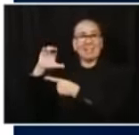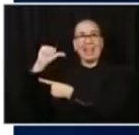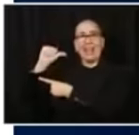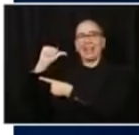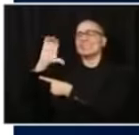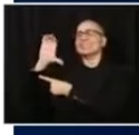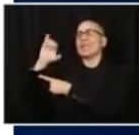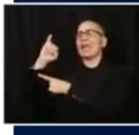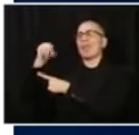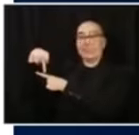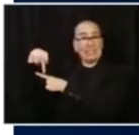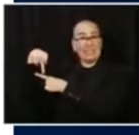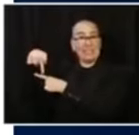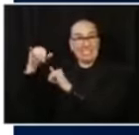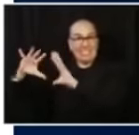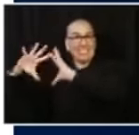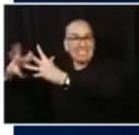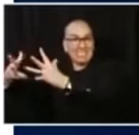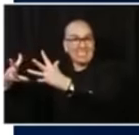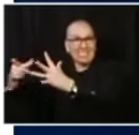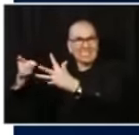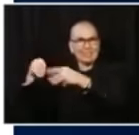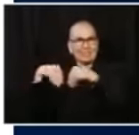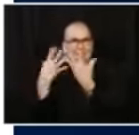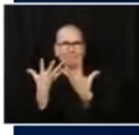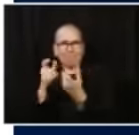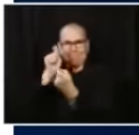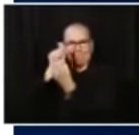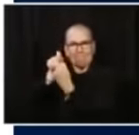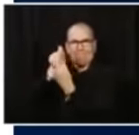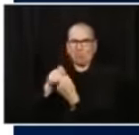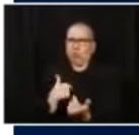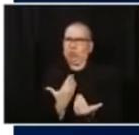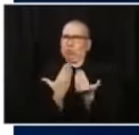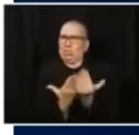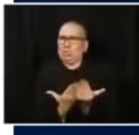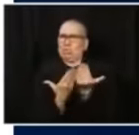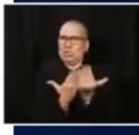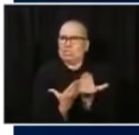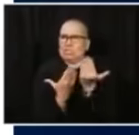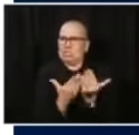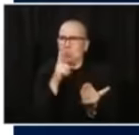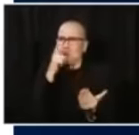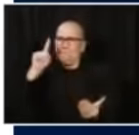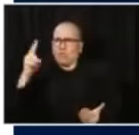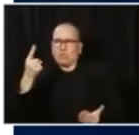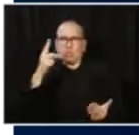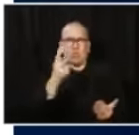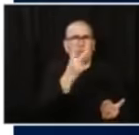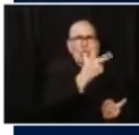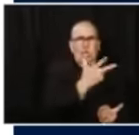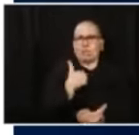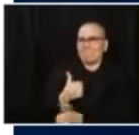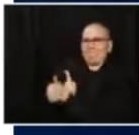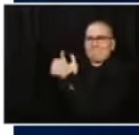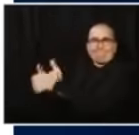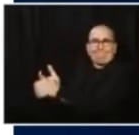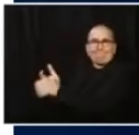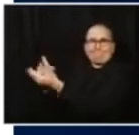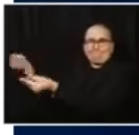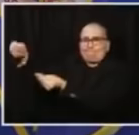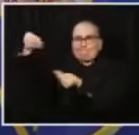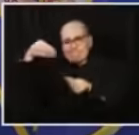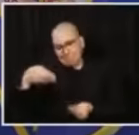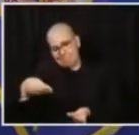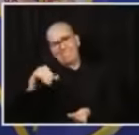specific guidelines on priority groups. And we will be following those ACIP guidelines as we make our